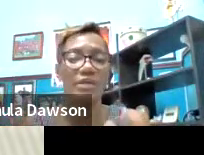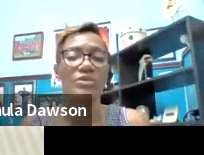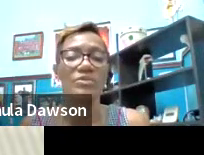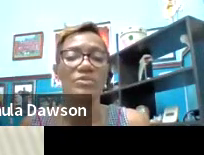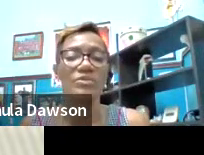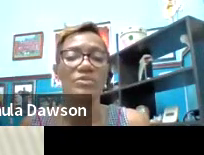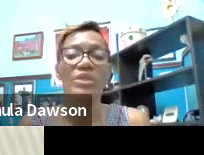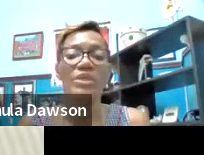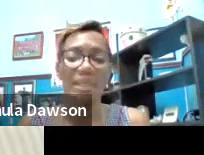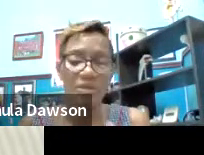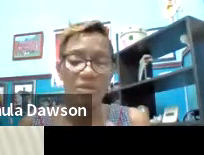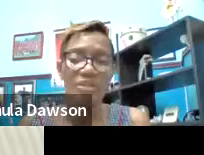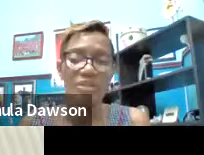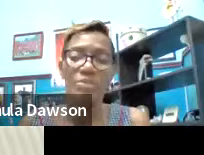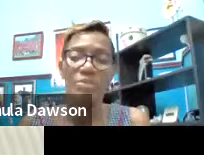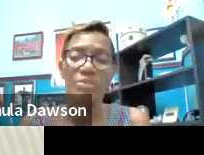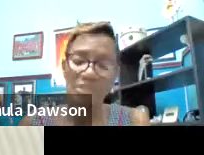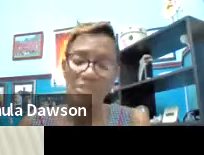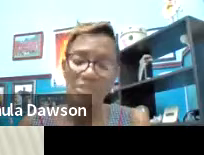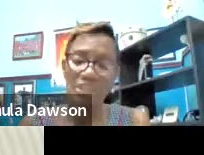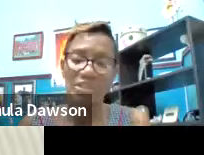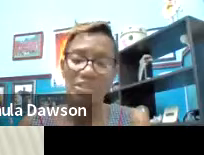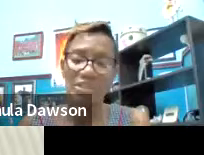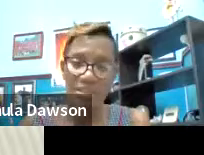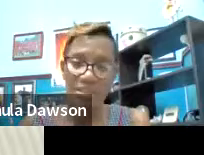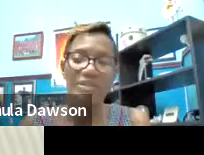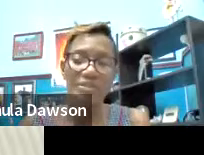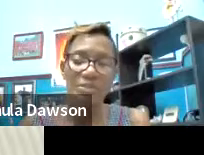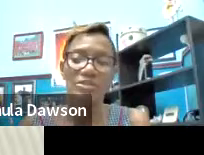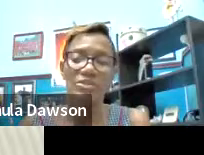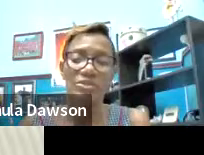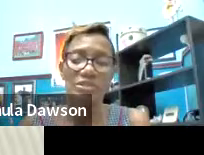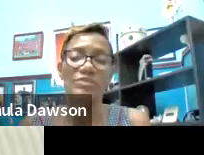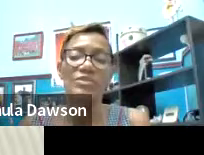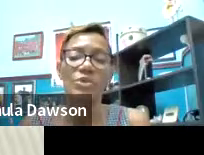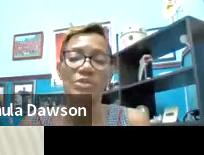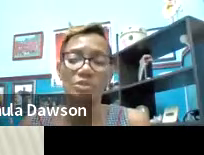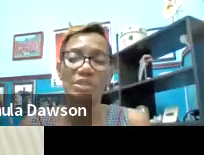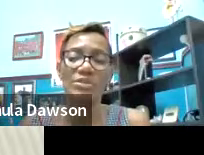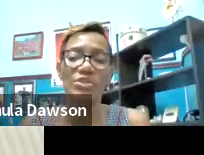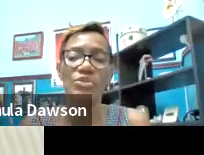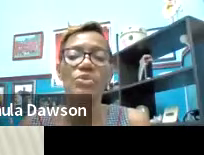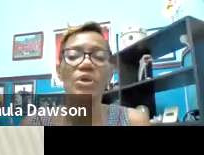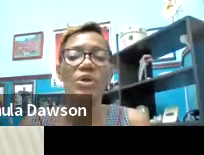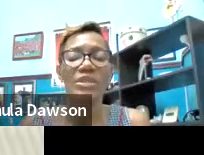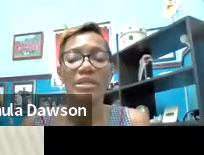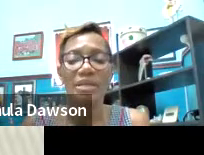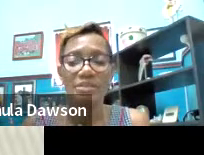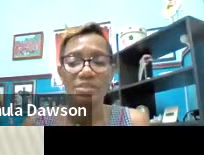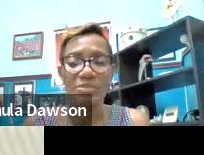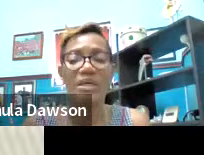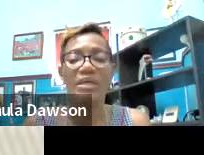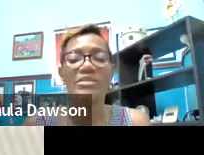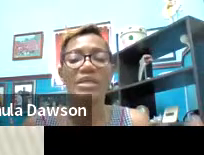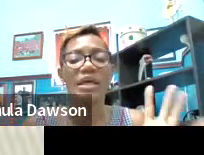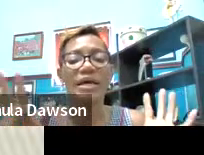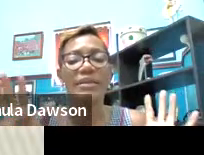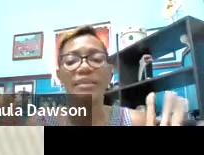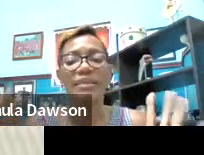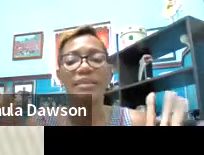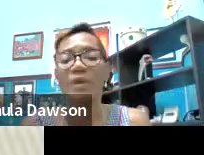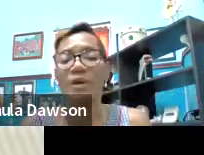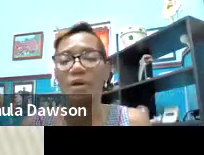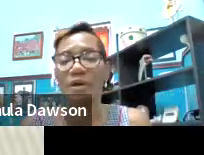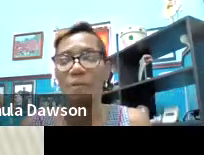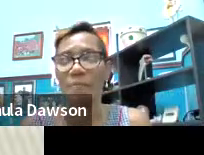or the adult. It can cause pain. After the injection, they're gonna have a little bit of soreness for about a week or two, but then that subsides,